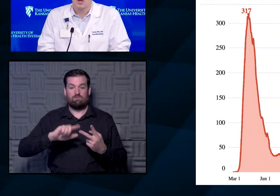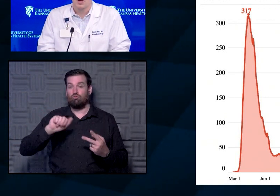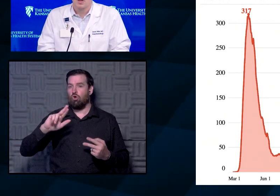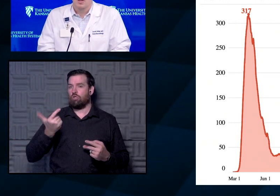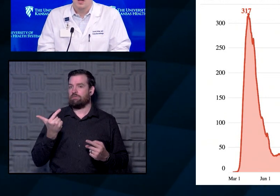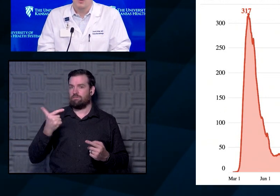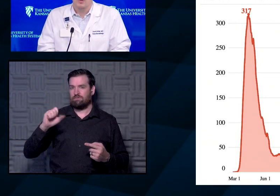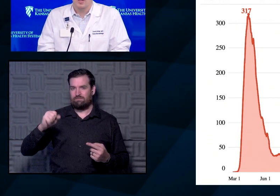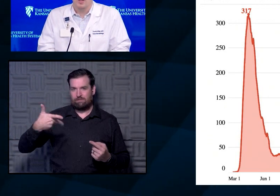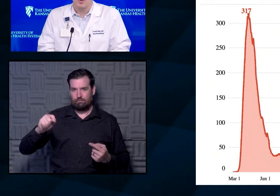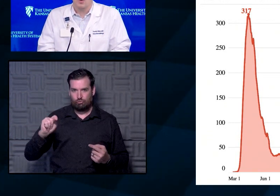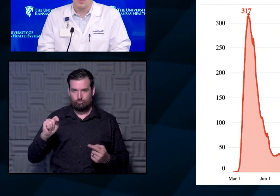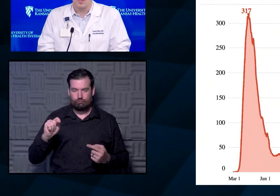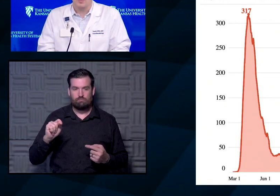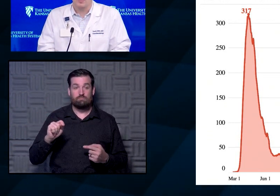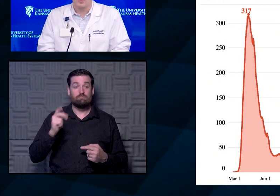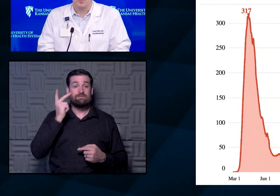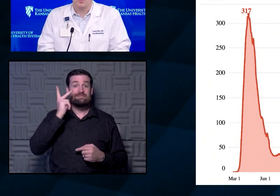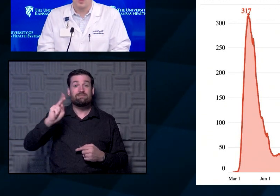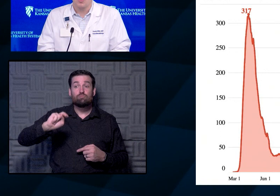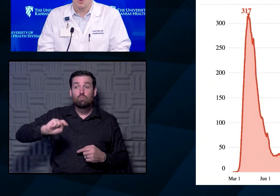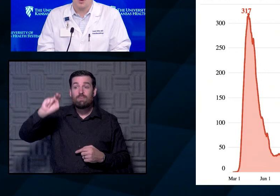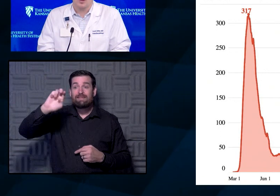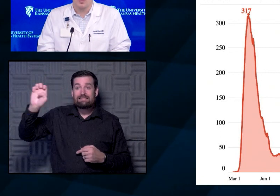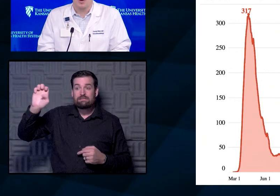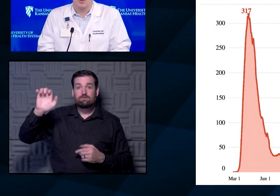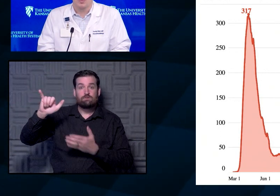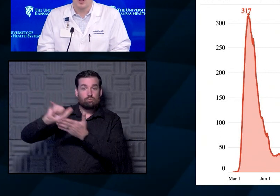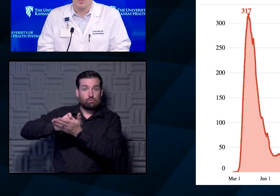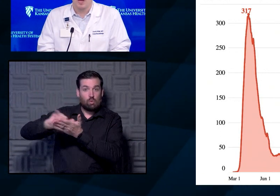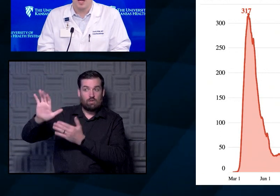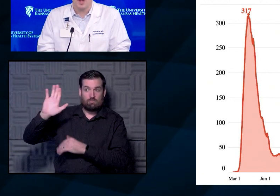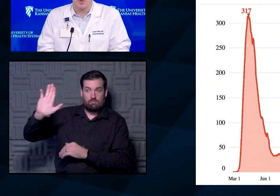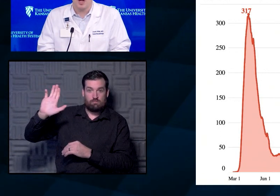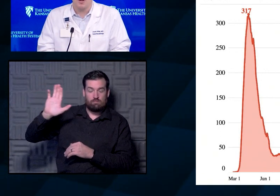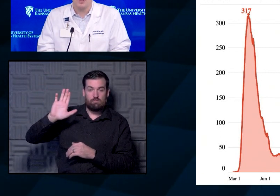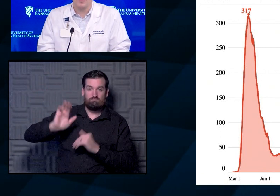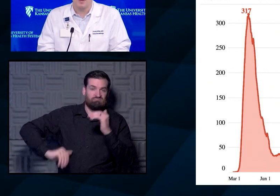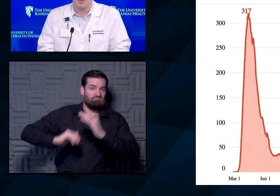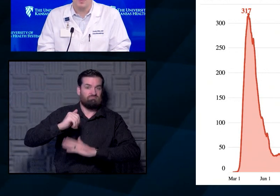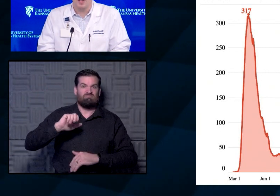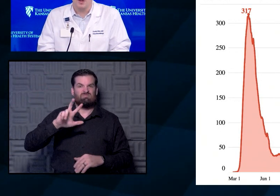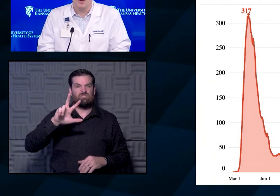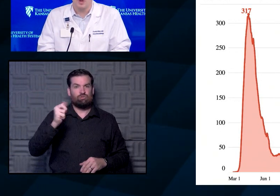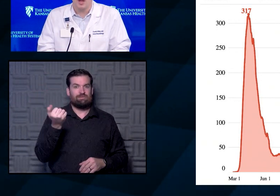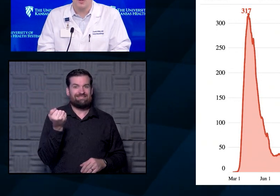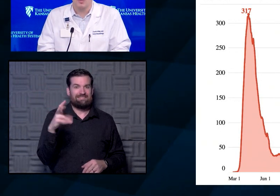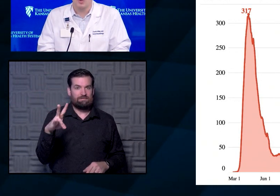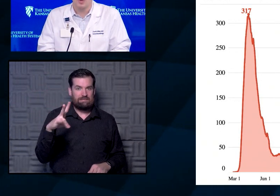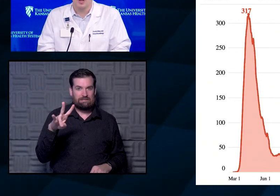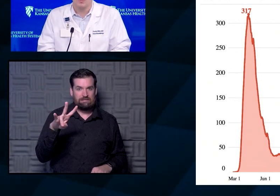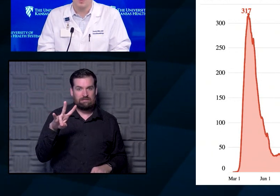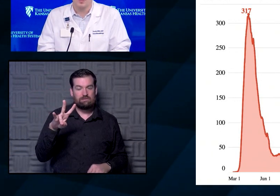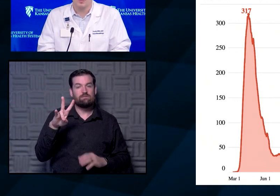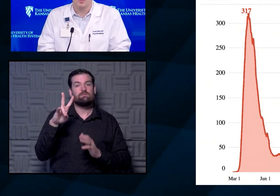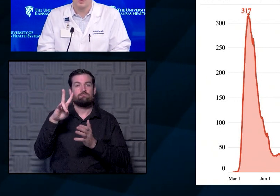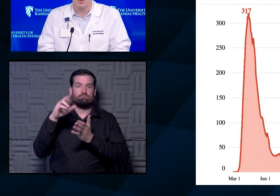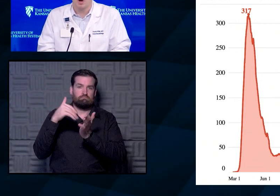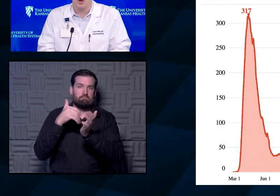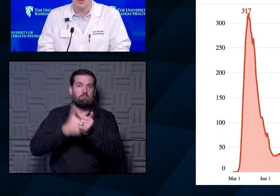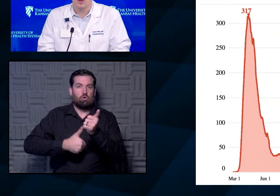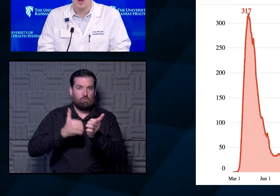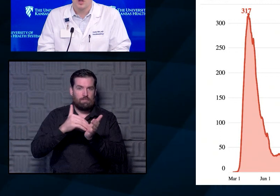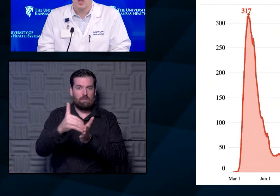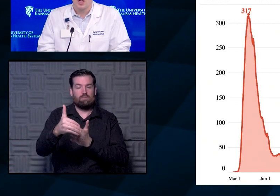September. And you see the Northeast, the New York experience really, peaking at 317 new cases per million residents